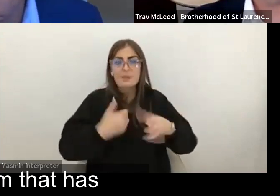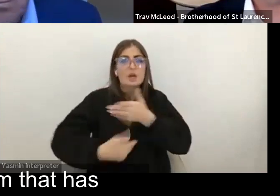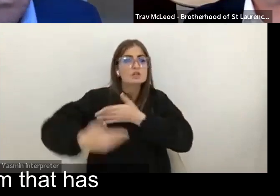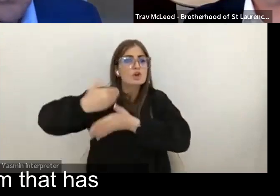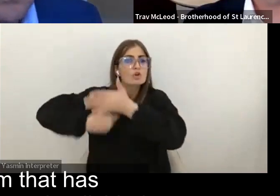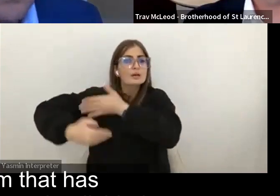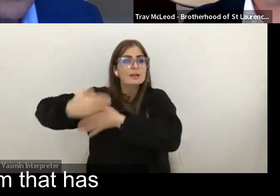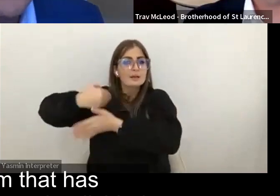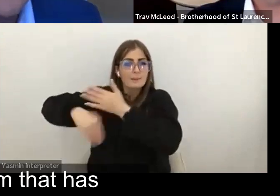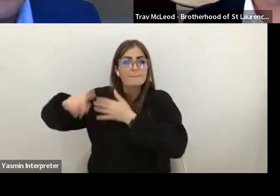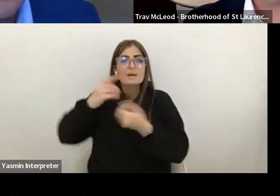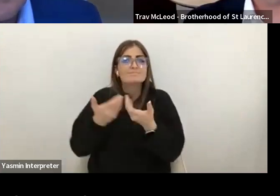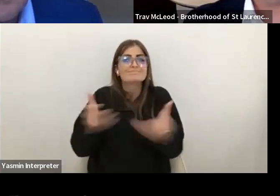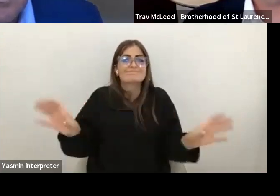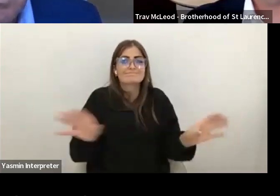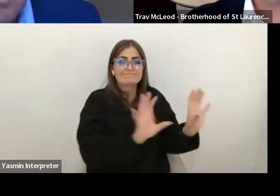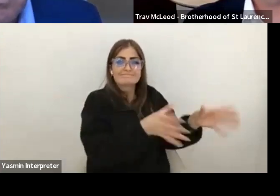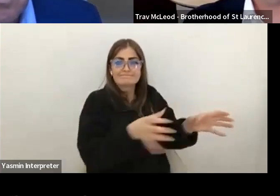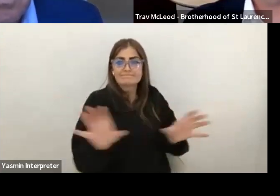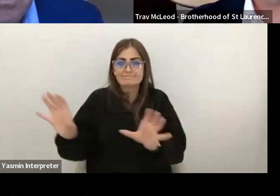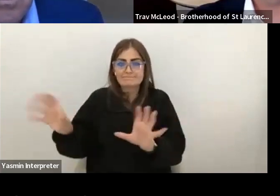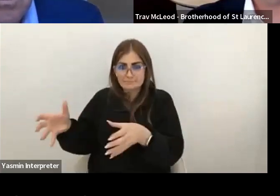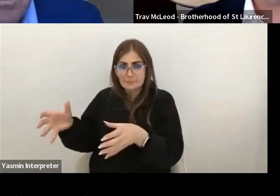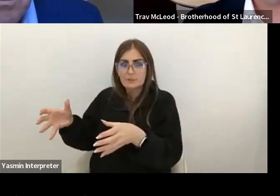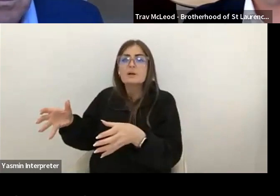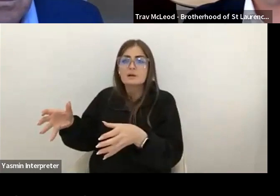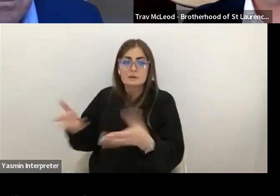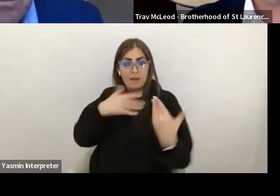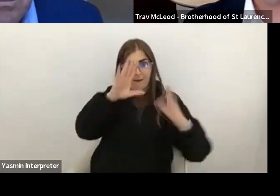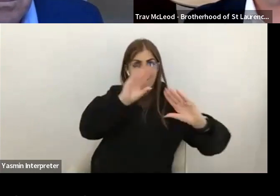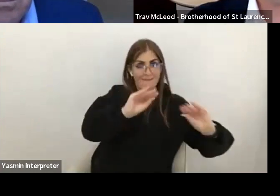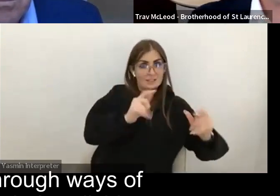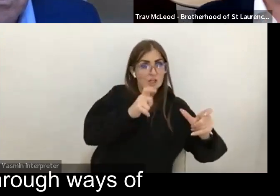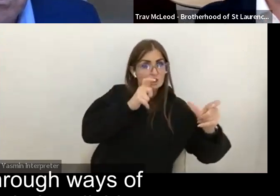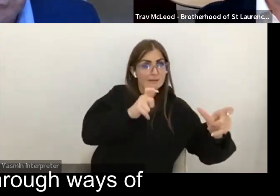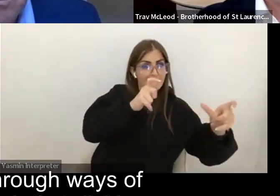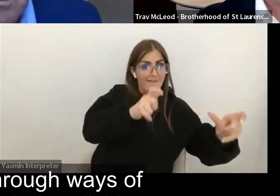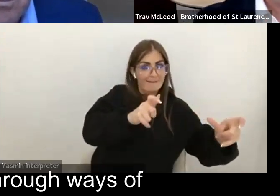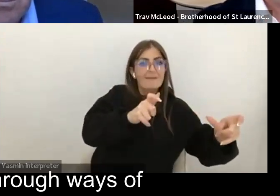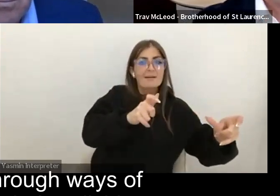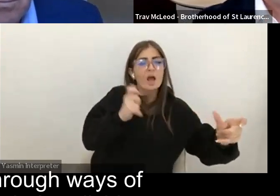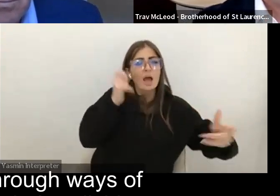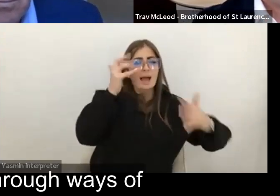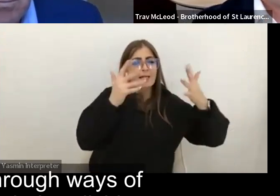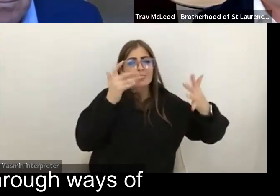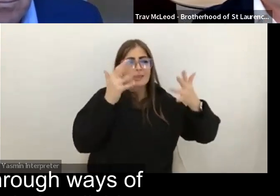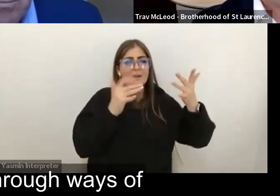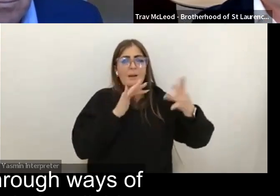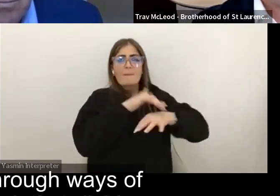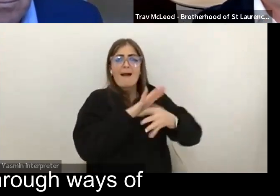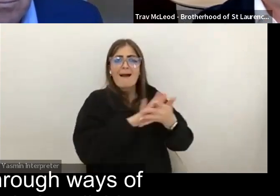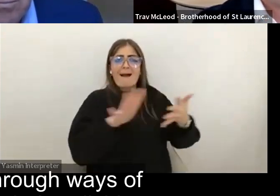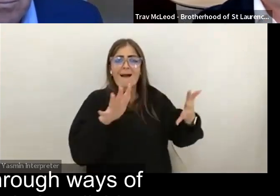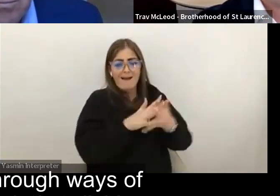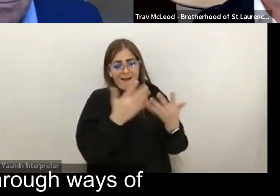been quite divided between education and care, and thinking through ways